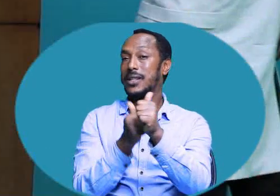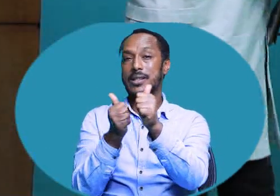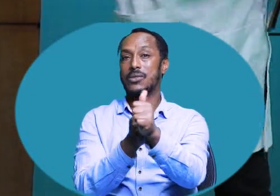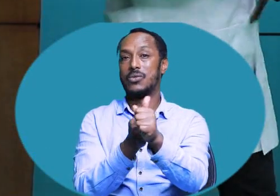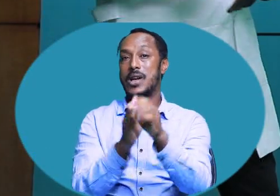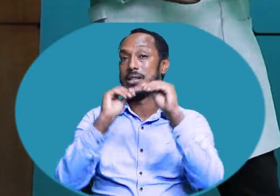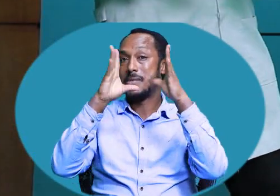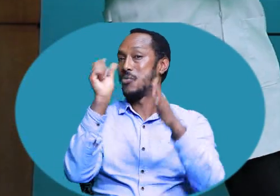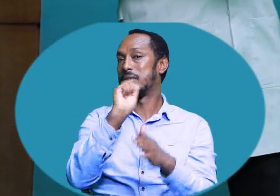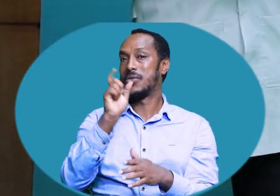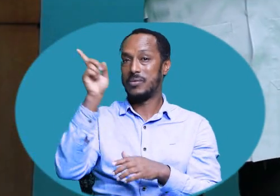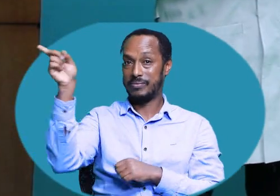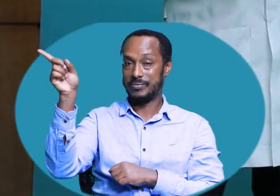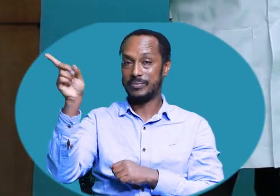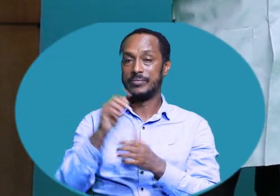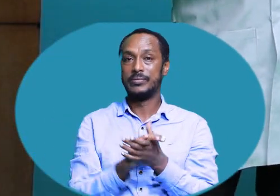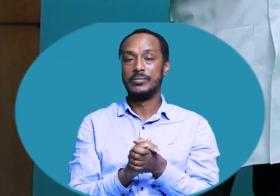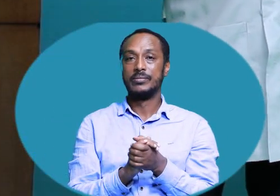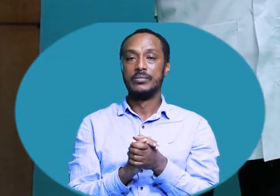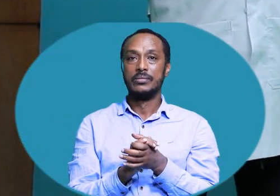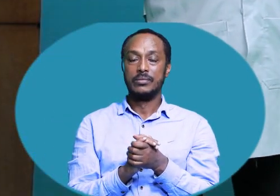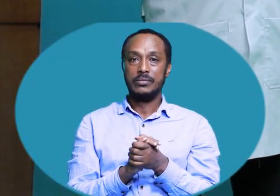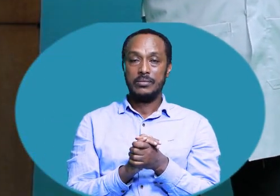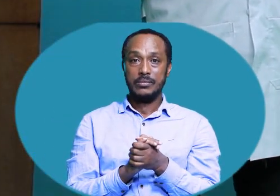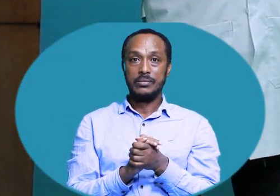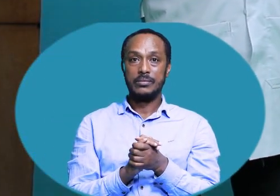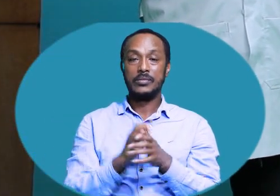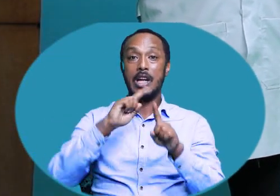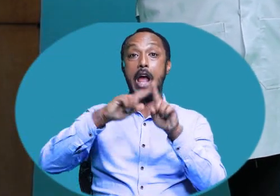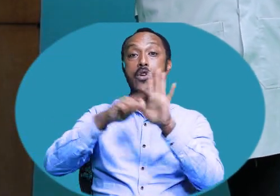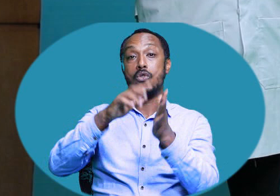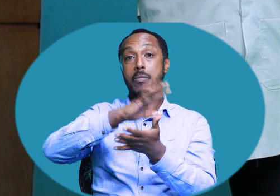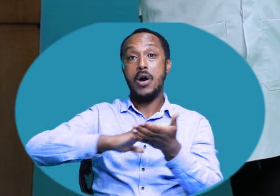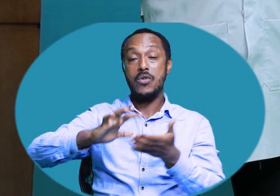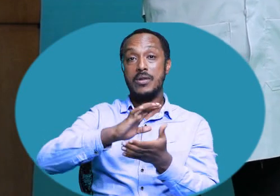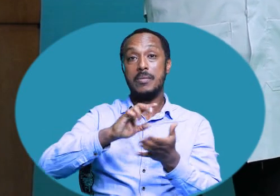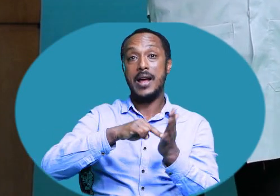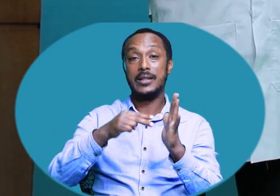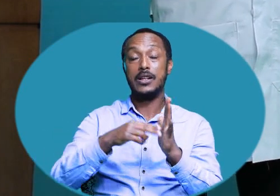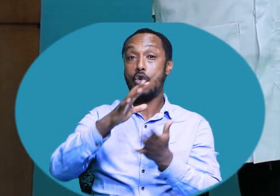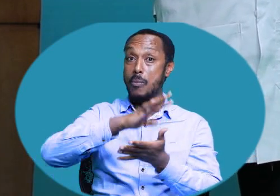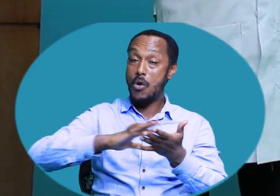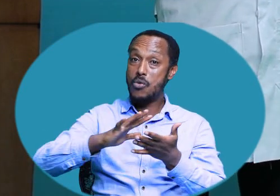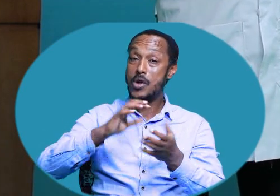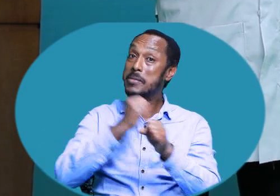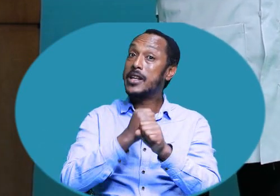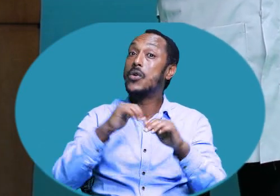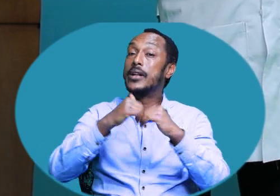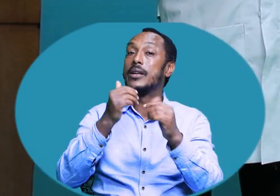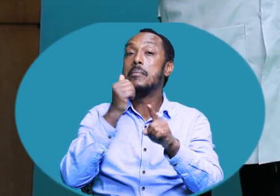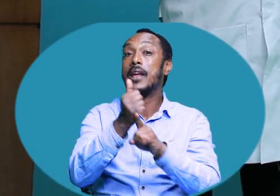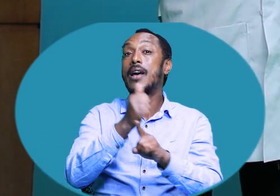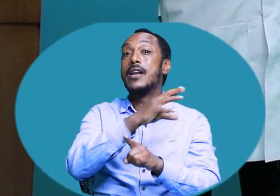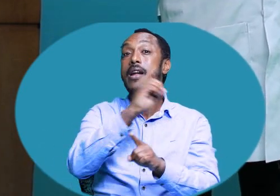First, you know compound. Compound means a combination of at least two different elements. Ionic compounds are a compound. That compound is formed by metal